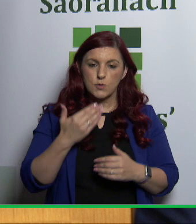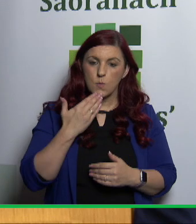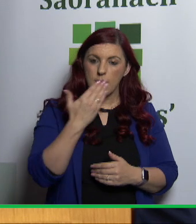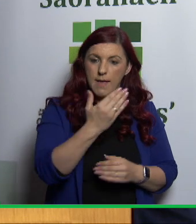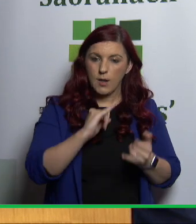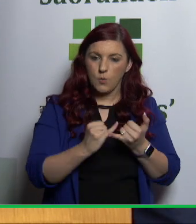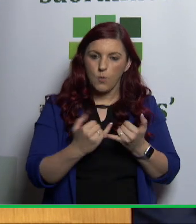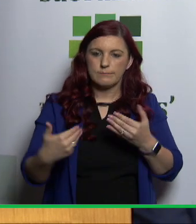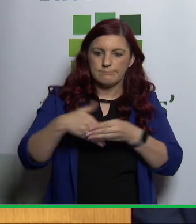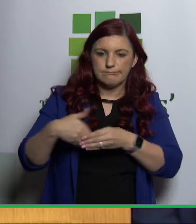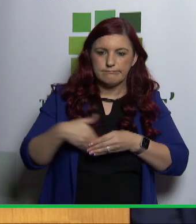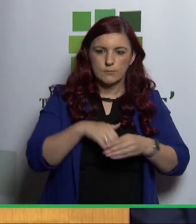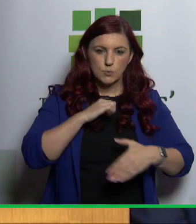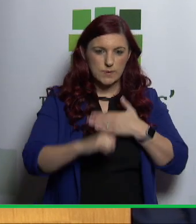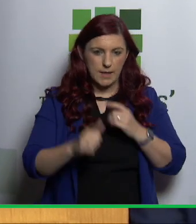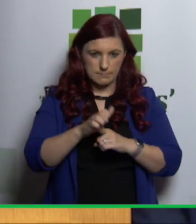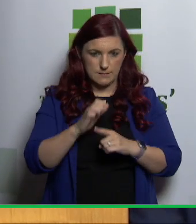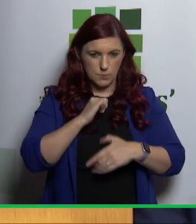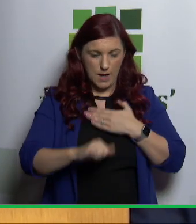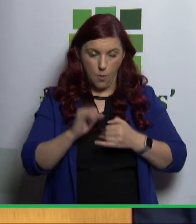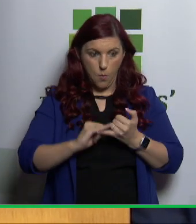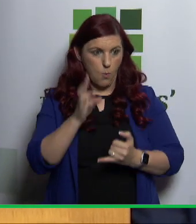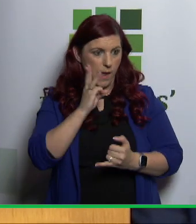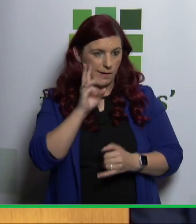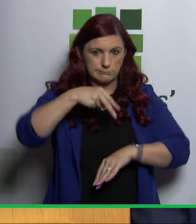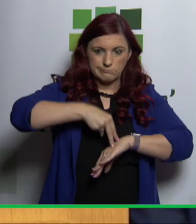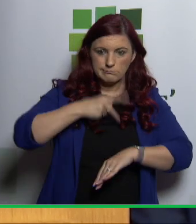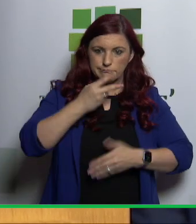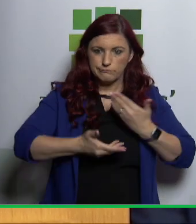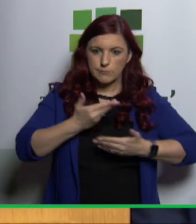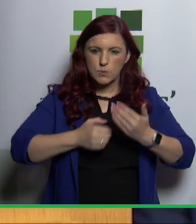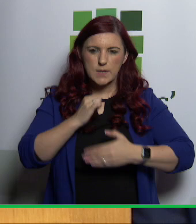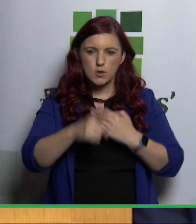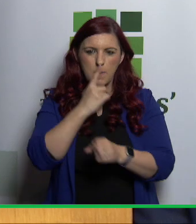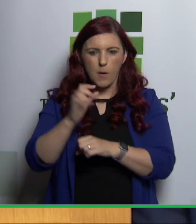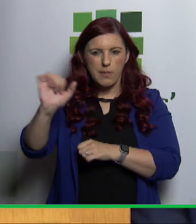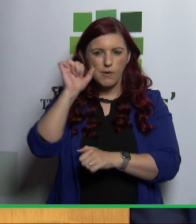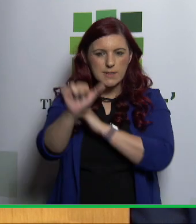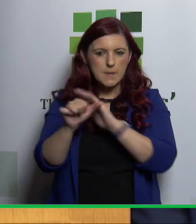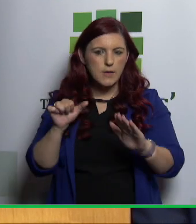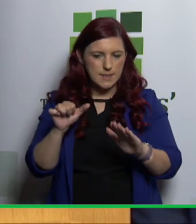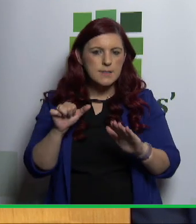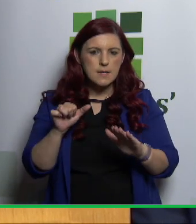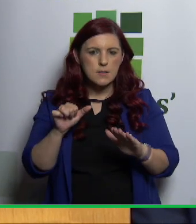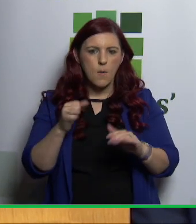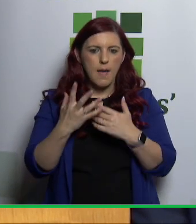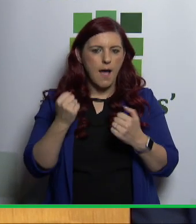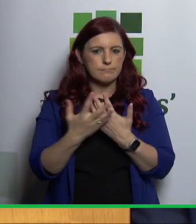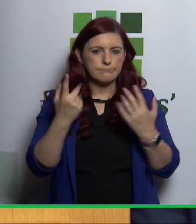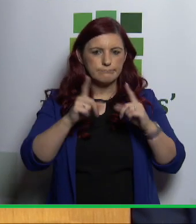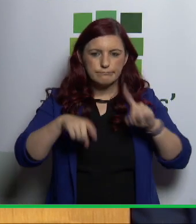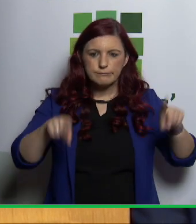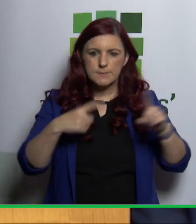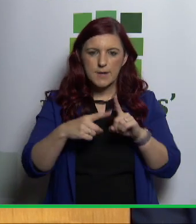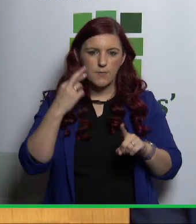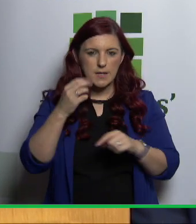who are going to contribute throughout the day to share their experiences with us. They have unbelievable experiences to share with us, and the reason they